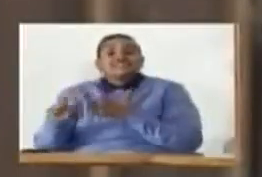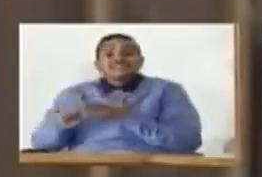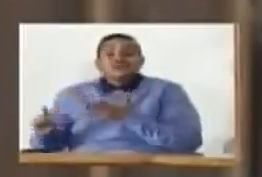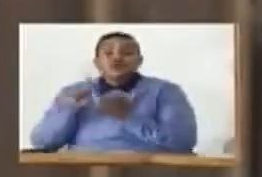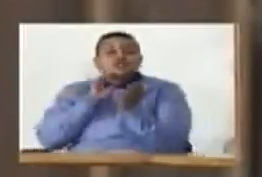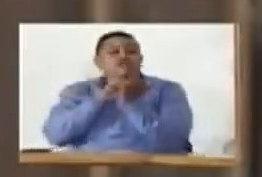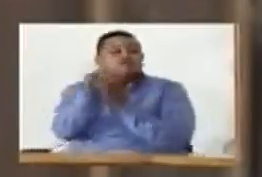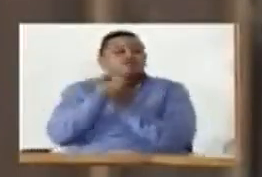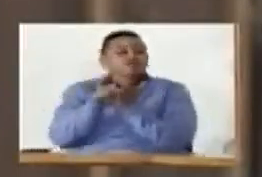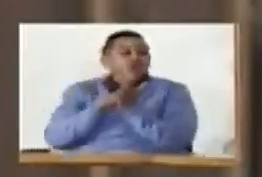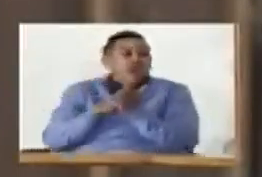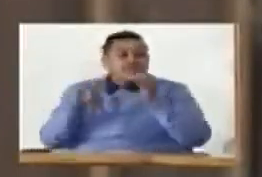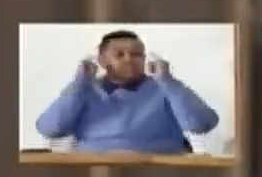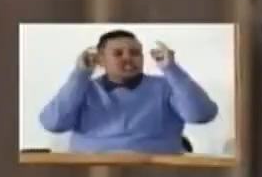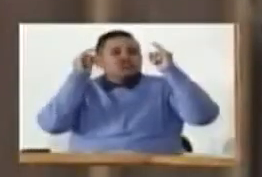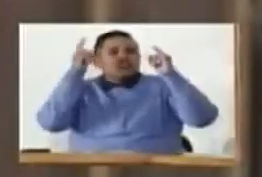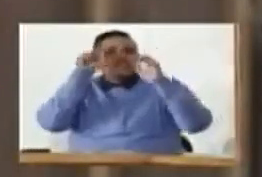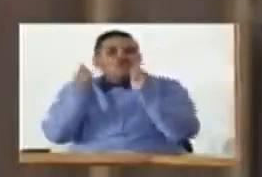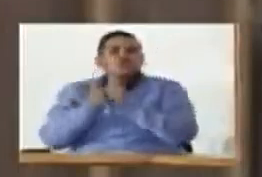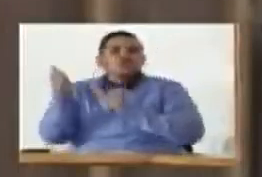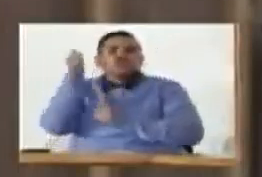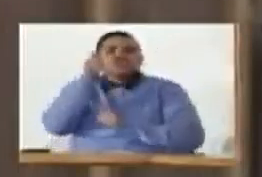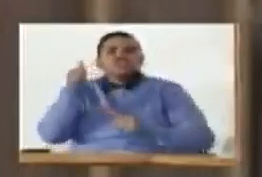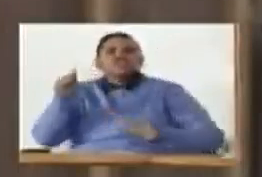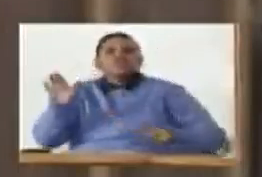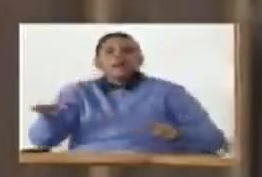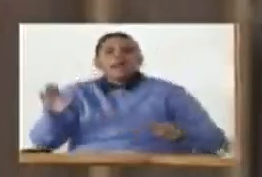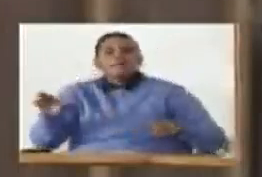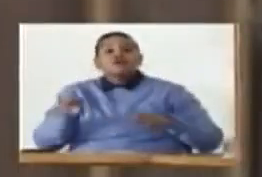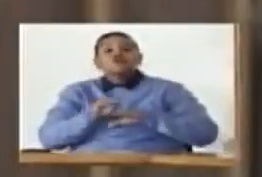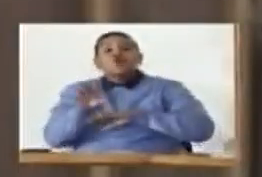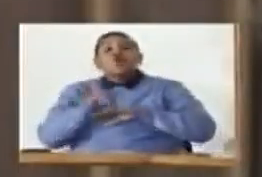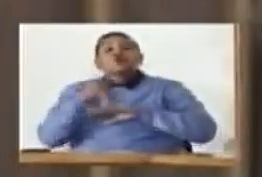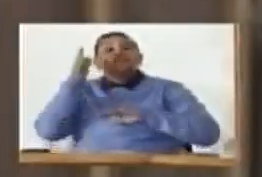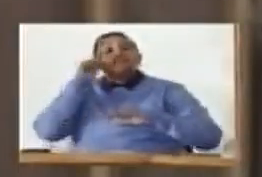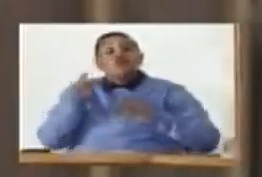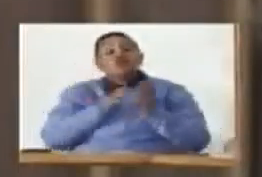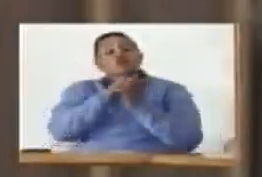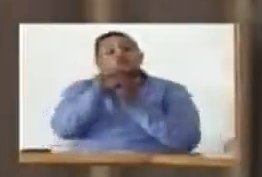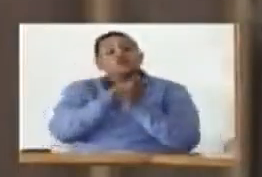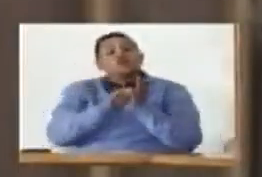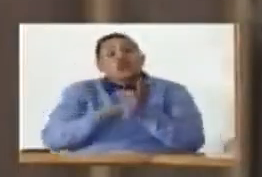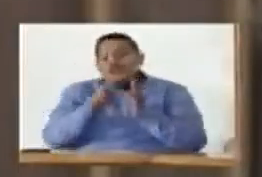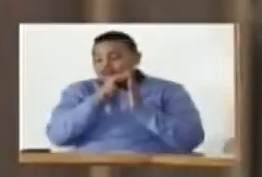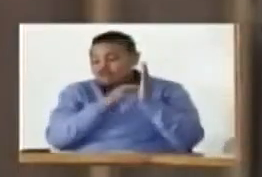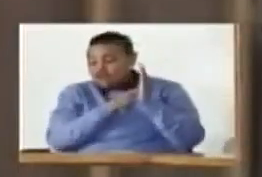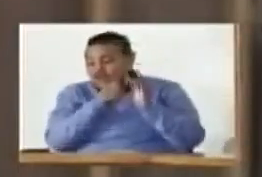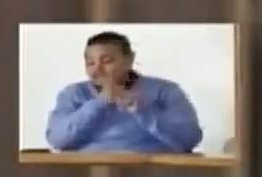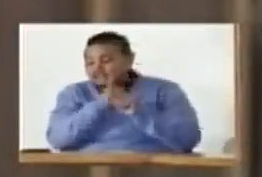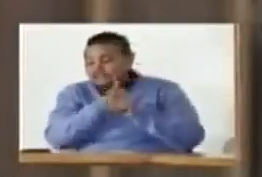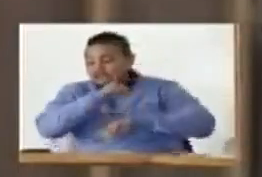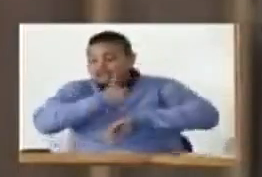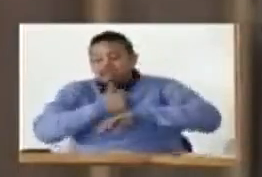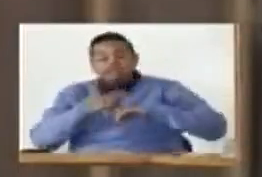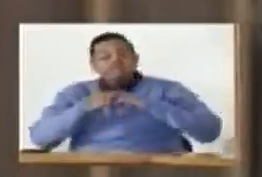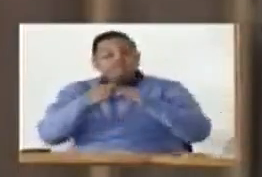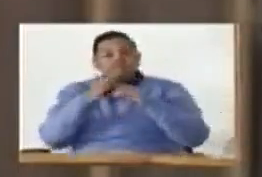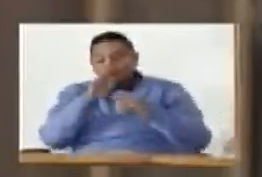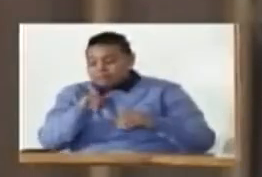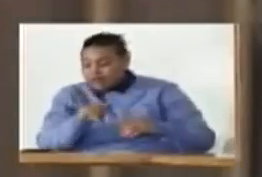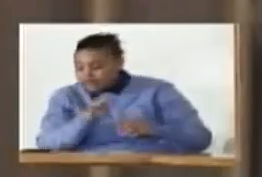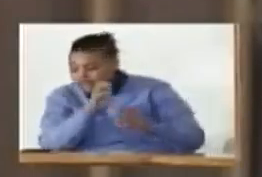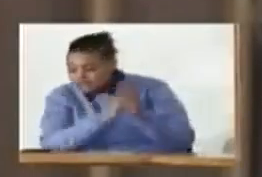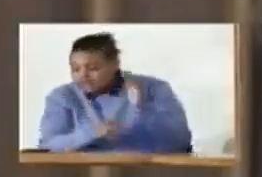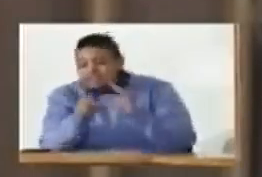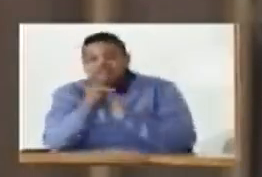drafting instructions to the Chief Parliamentary Council for the drafting of regulations to be informed by the sections